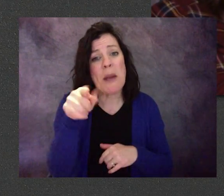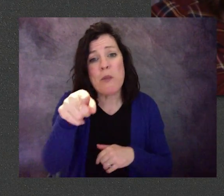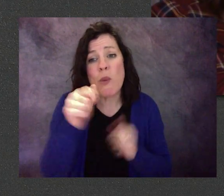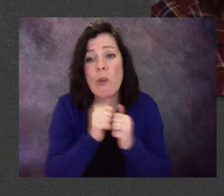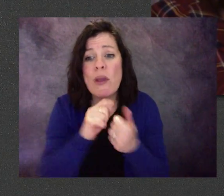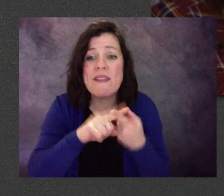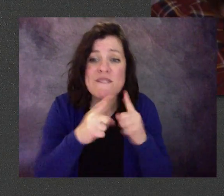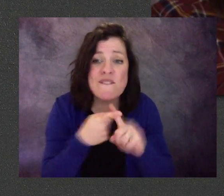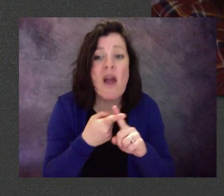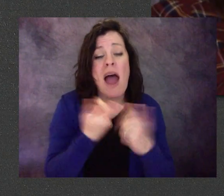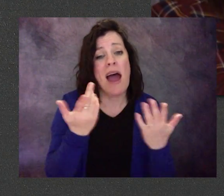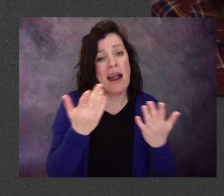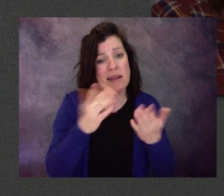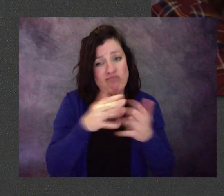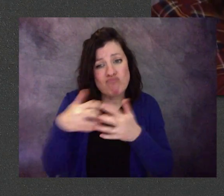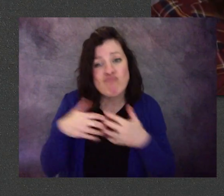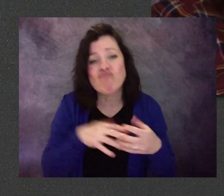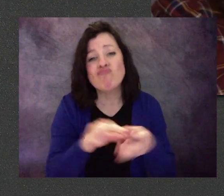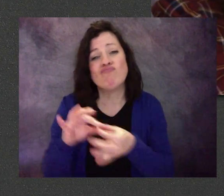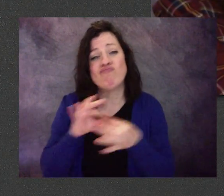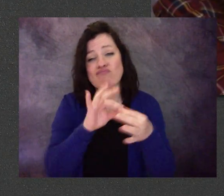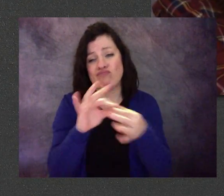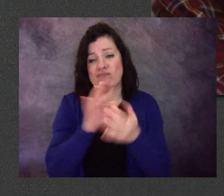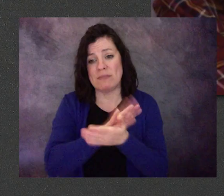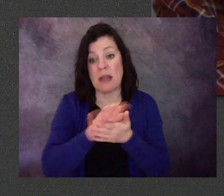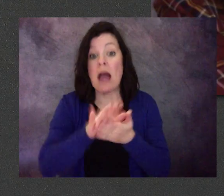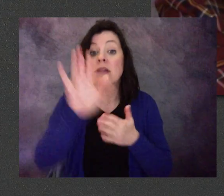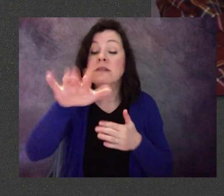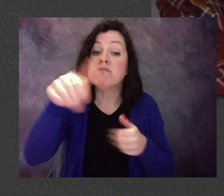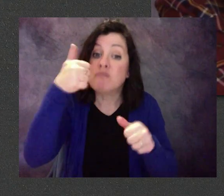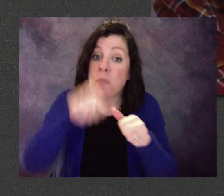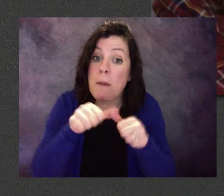learn something new, I hope you remember to keep reading, keep learning, and